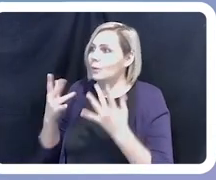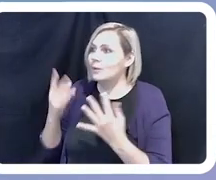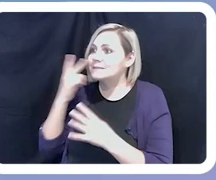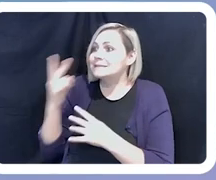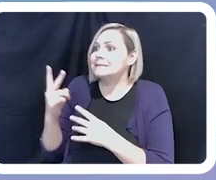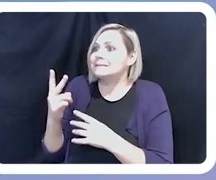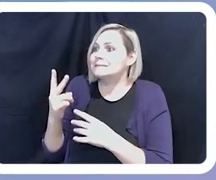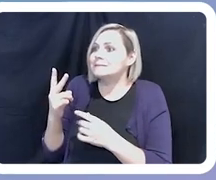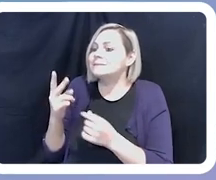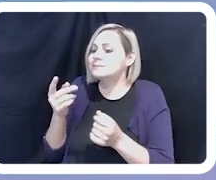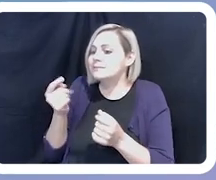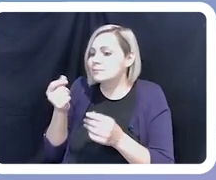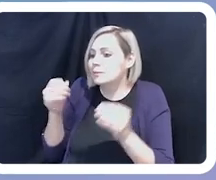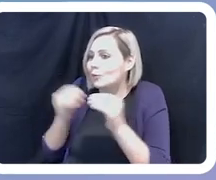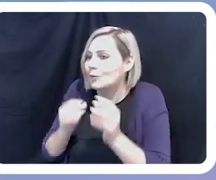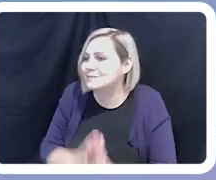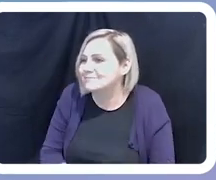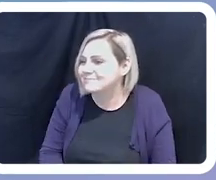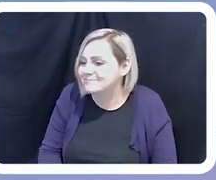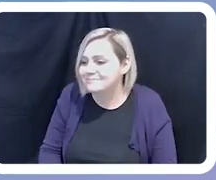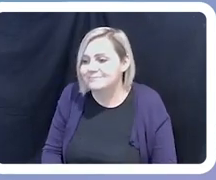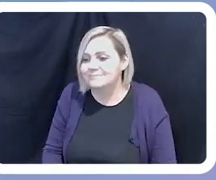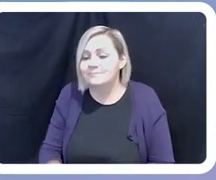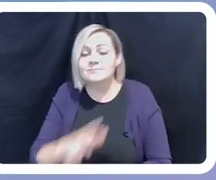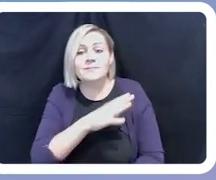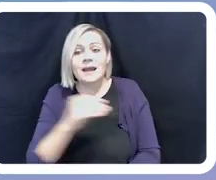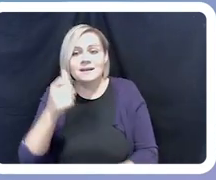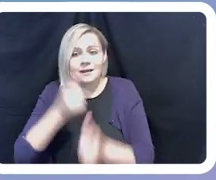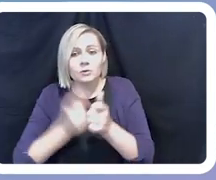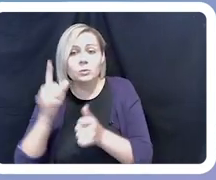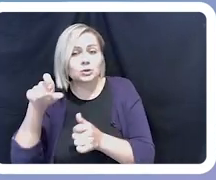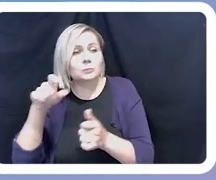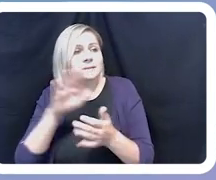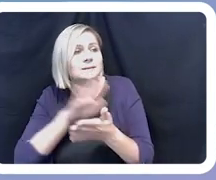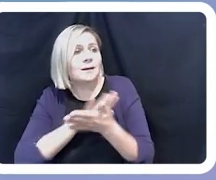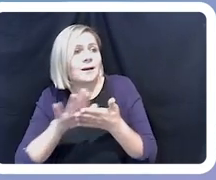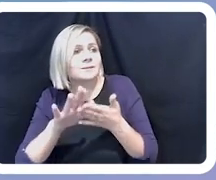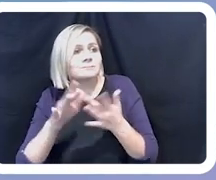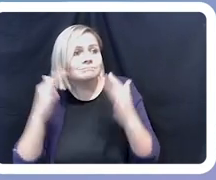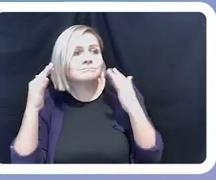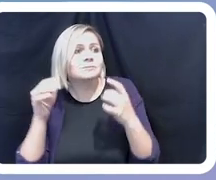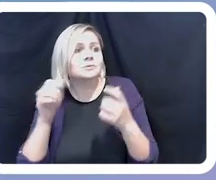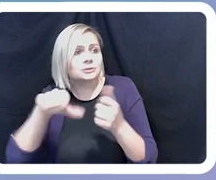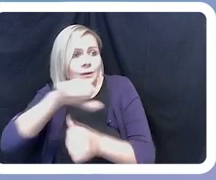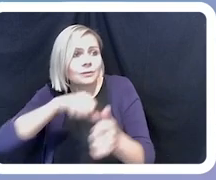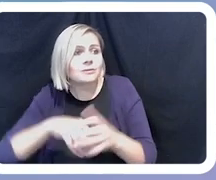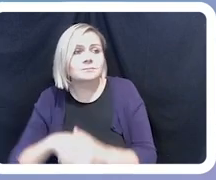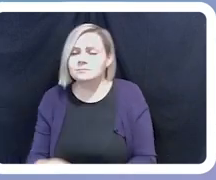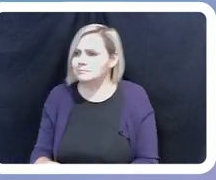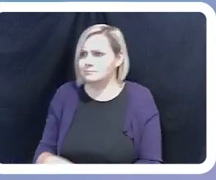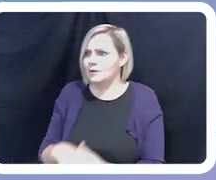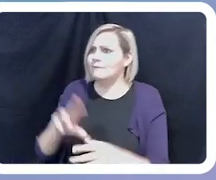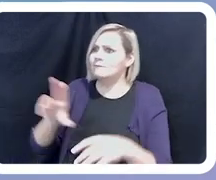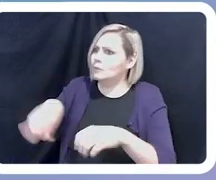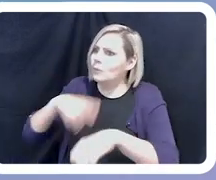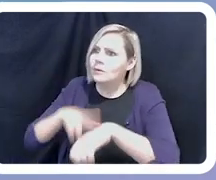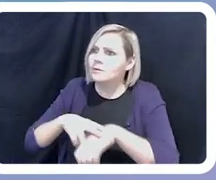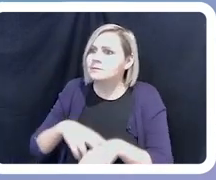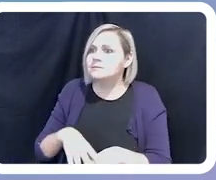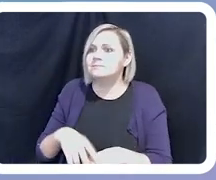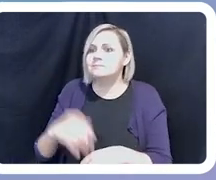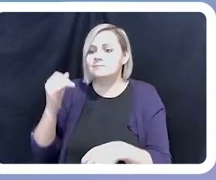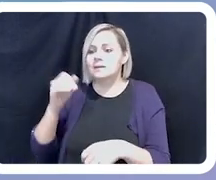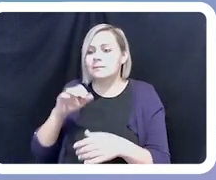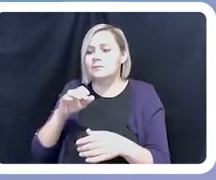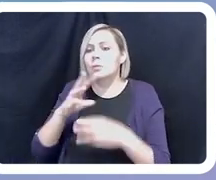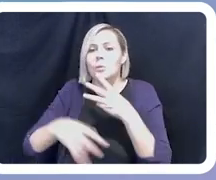can't wait to go and explore it a little bit further. And everybody should be kind to each other. No doubt about that, right? Yeah. Wouldn't the world be a better place